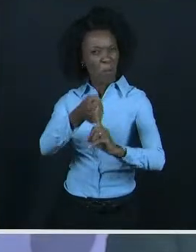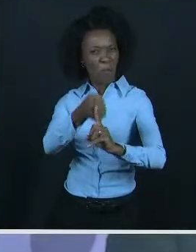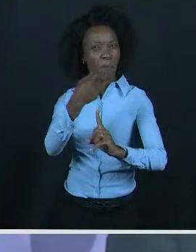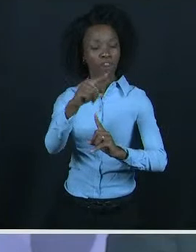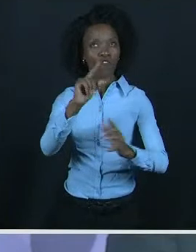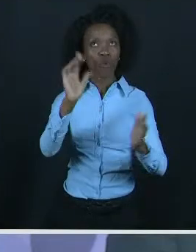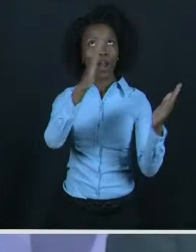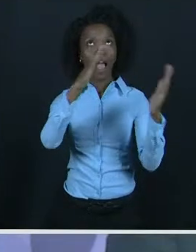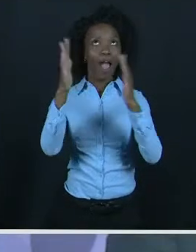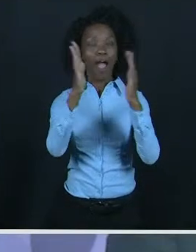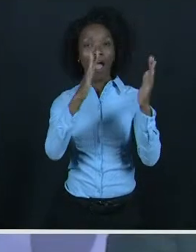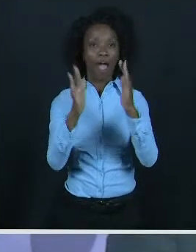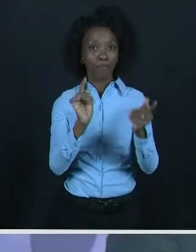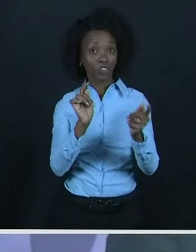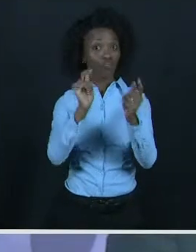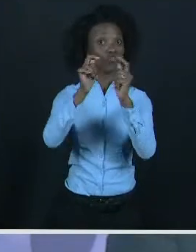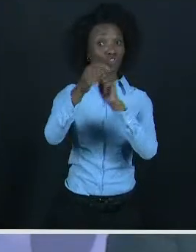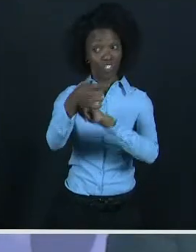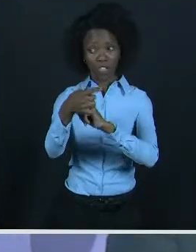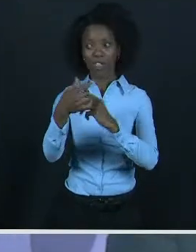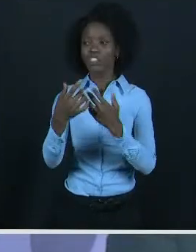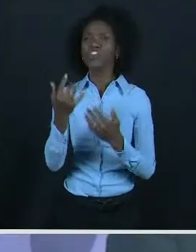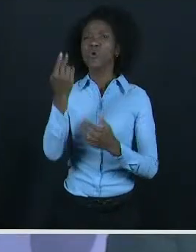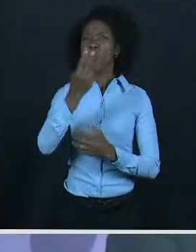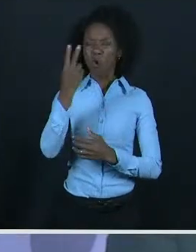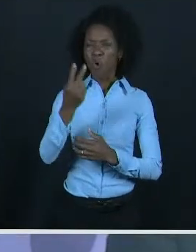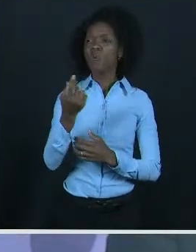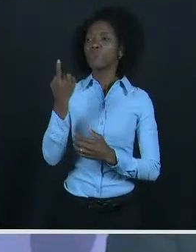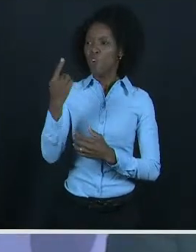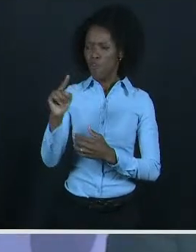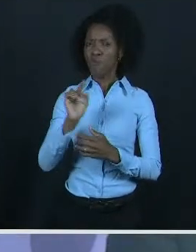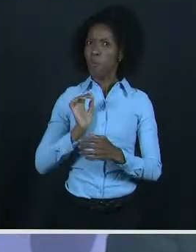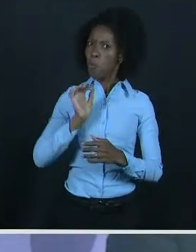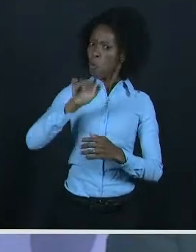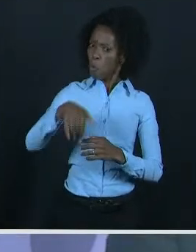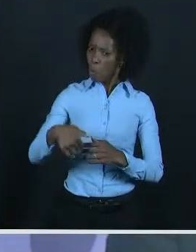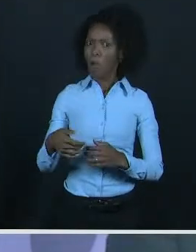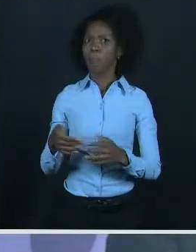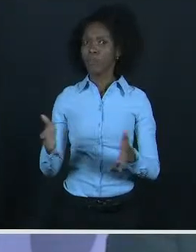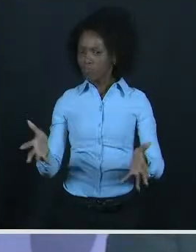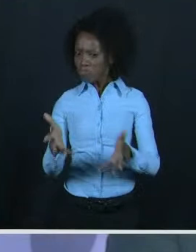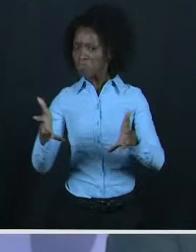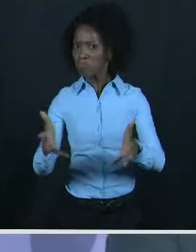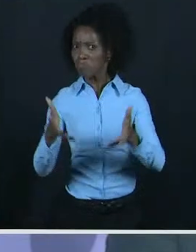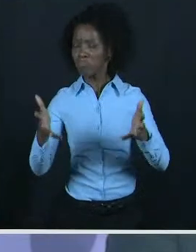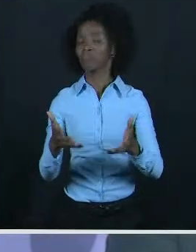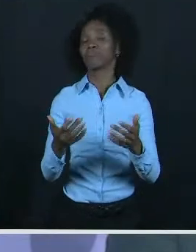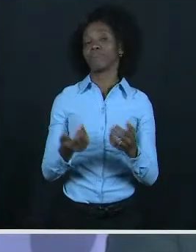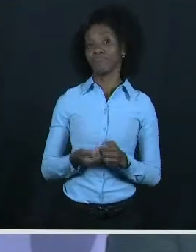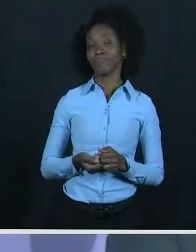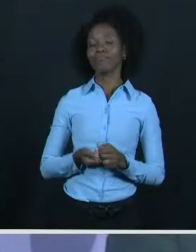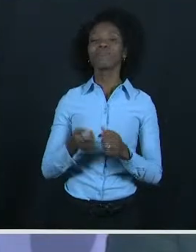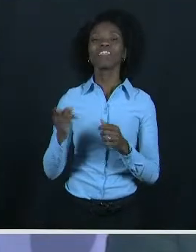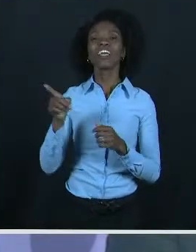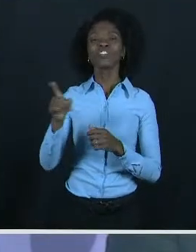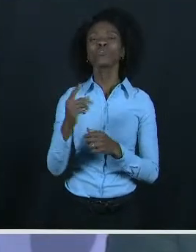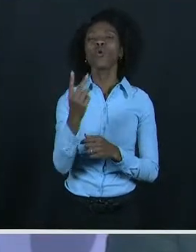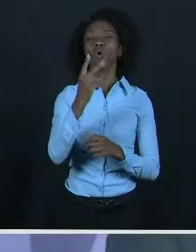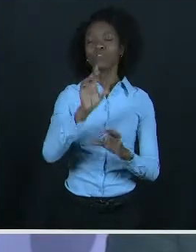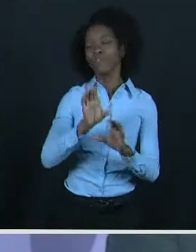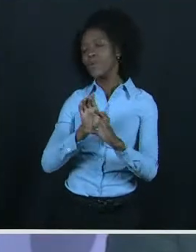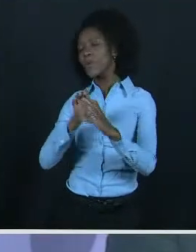women, and also through enterprises to build the resilience of smaller or more vulnerable